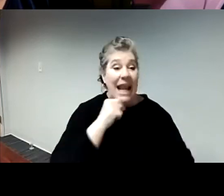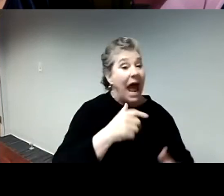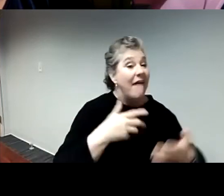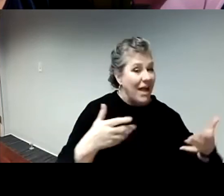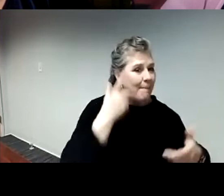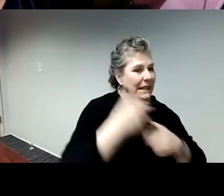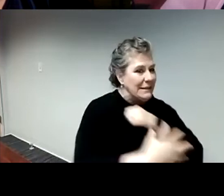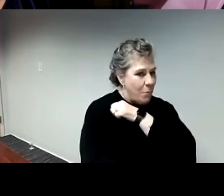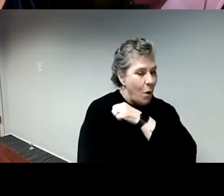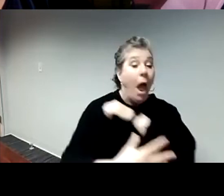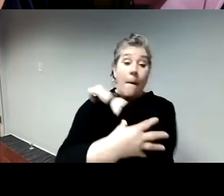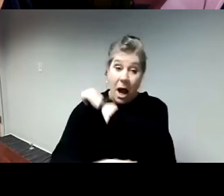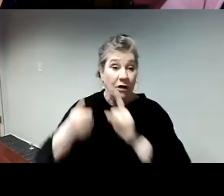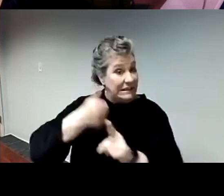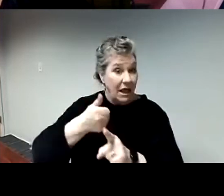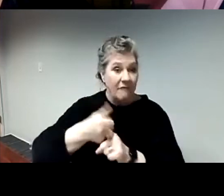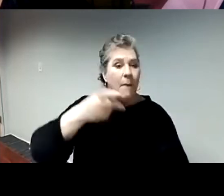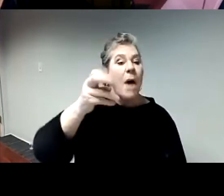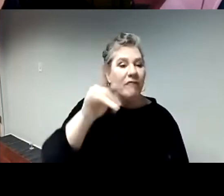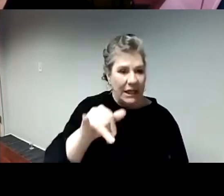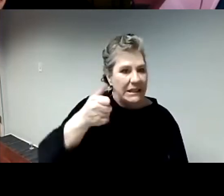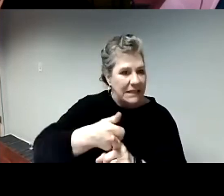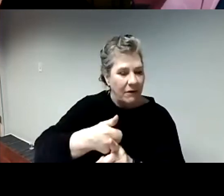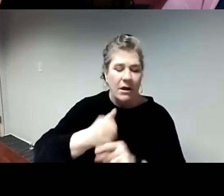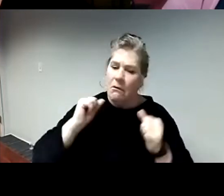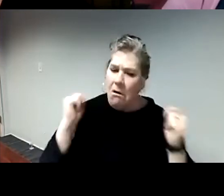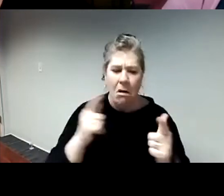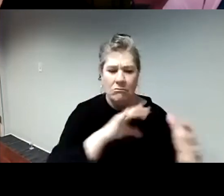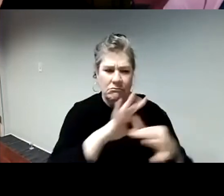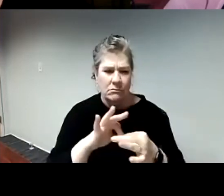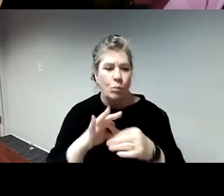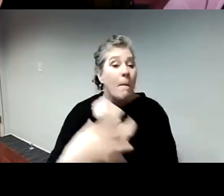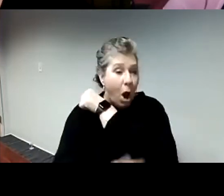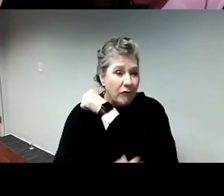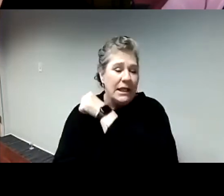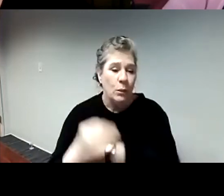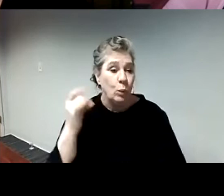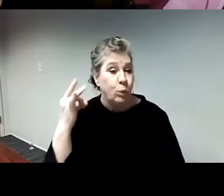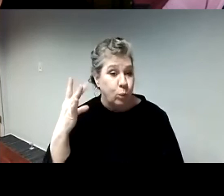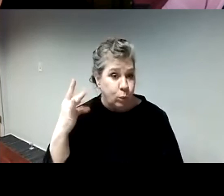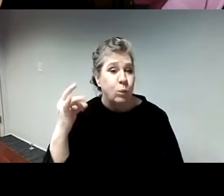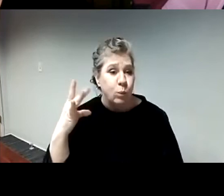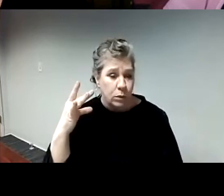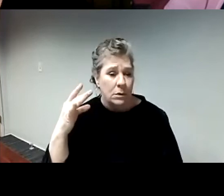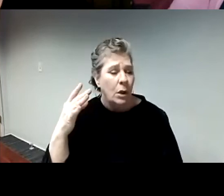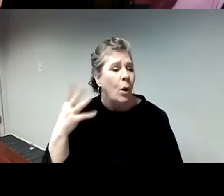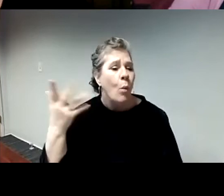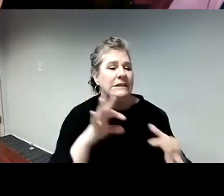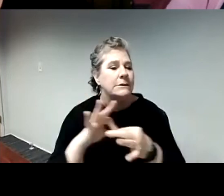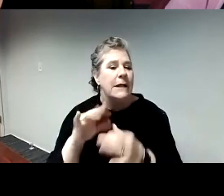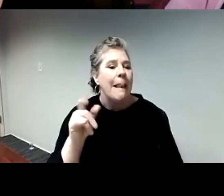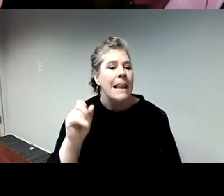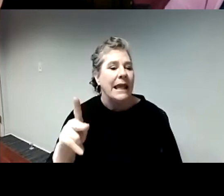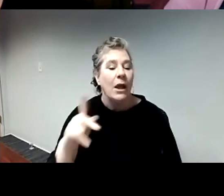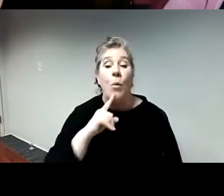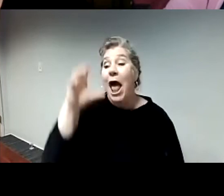Right, poverty in and of itself and all of the things that come with it can, you know, what is the link? Like we